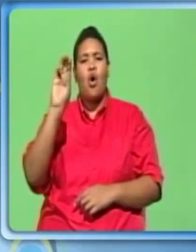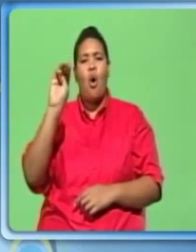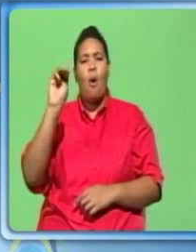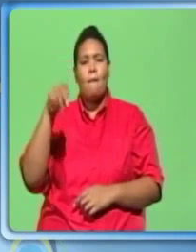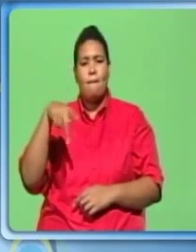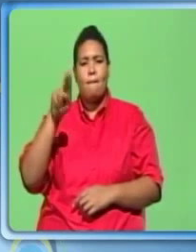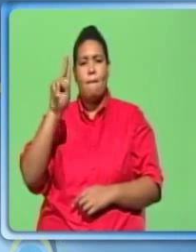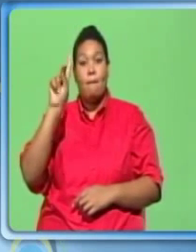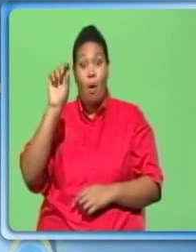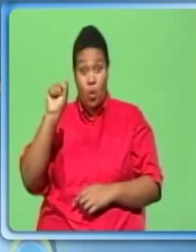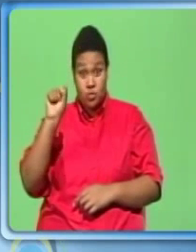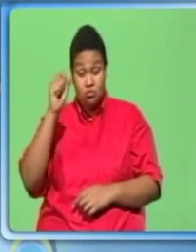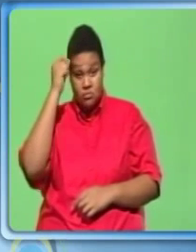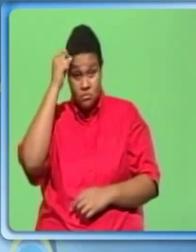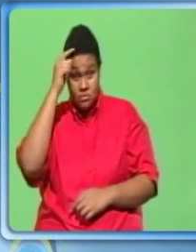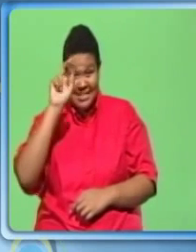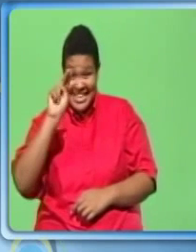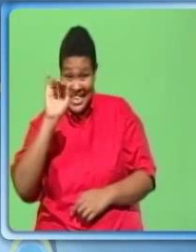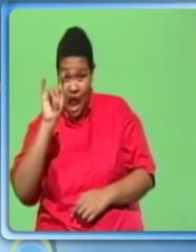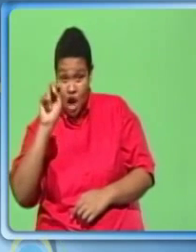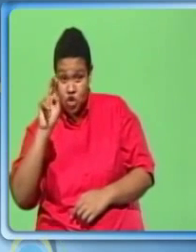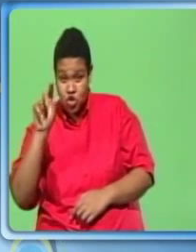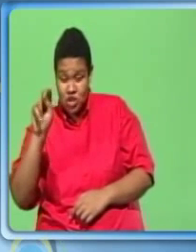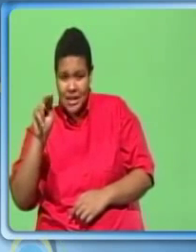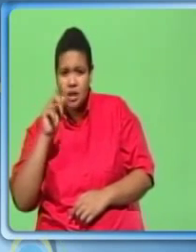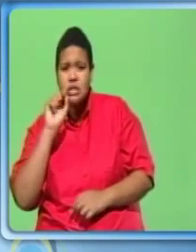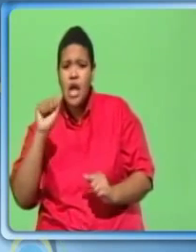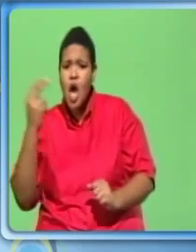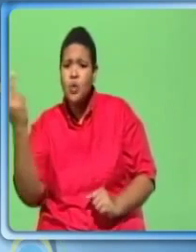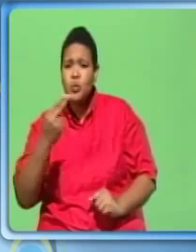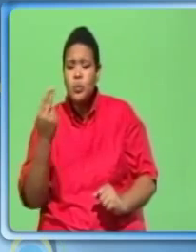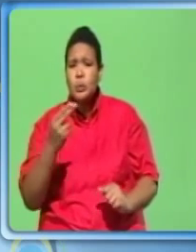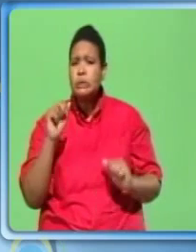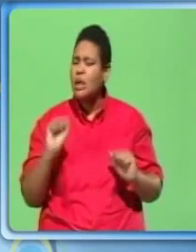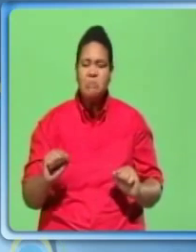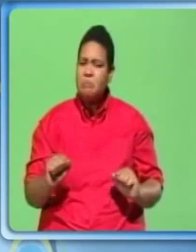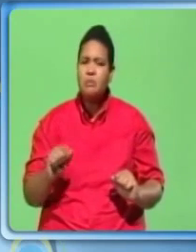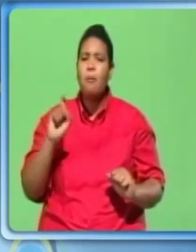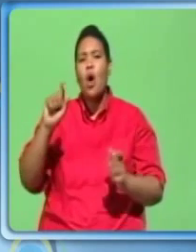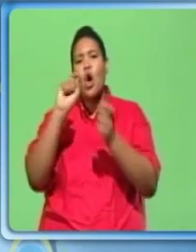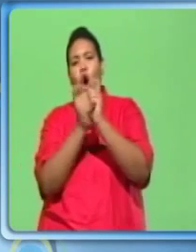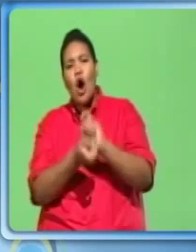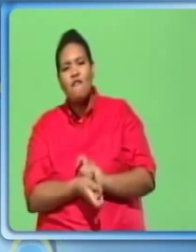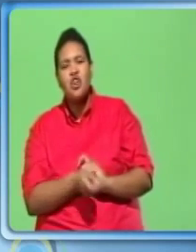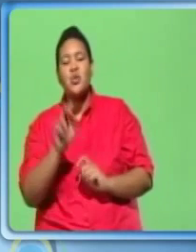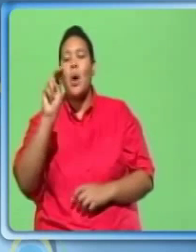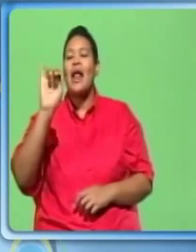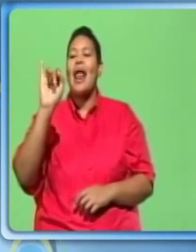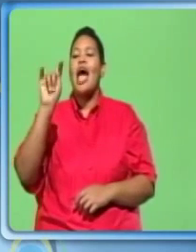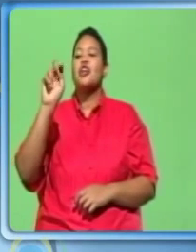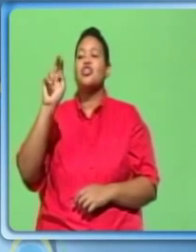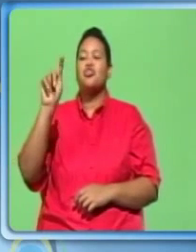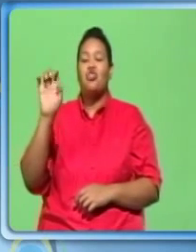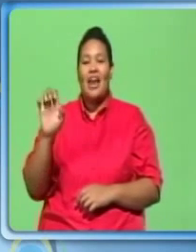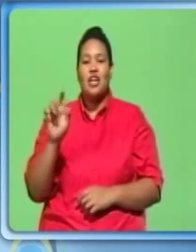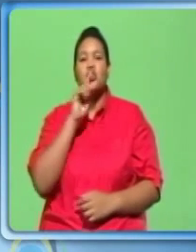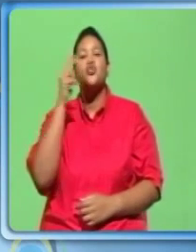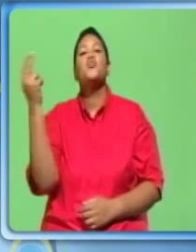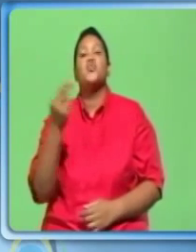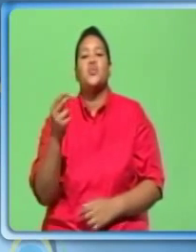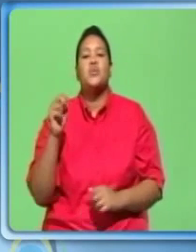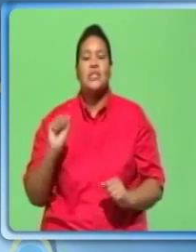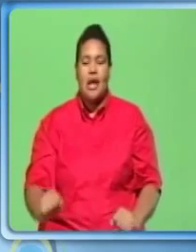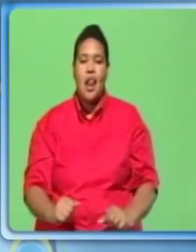Nitrogen, however, is not in a usable form and must be converted to a nitrate in order to be